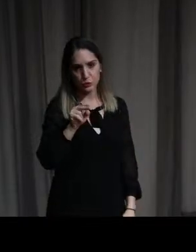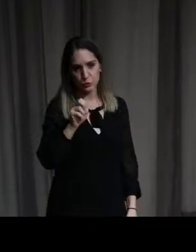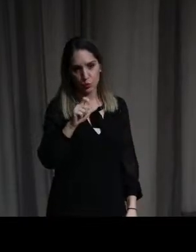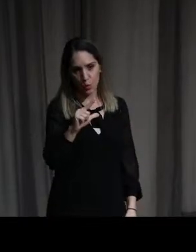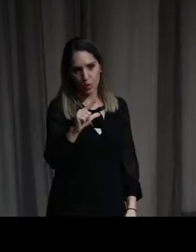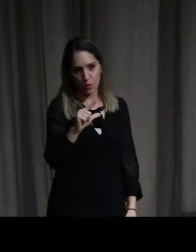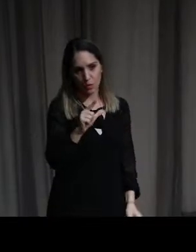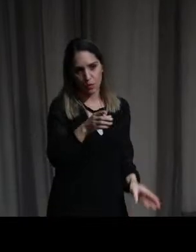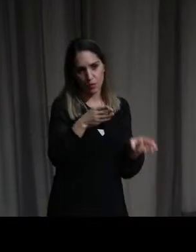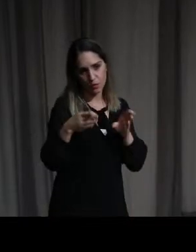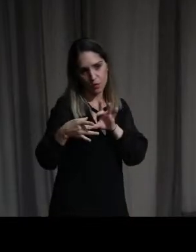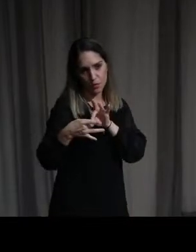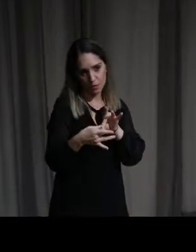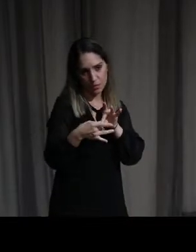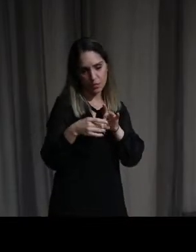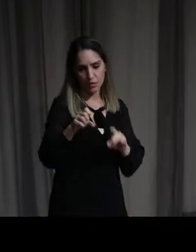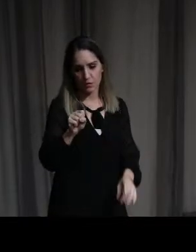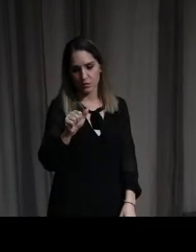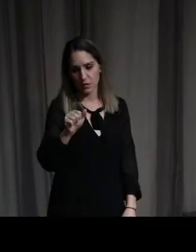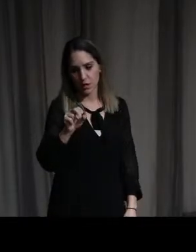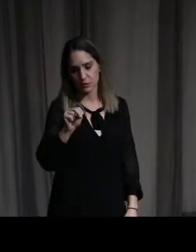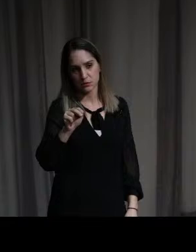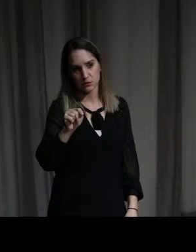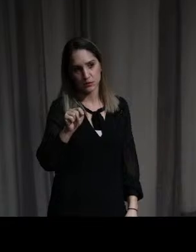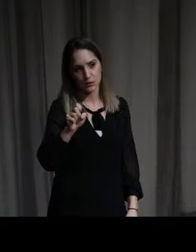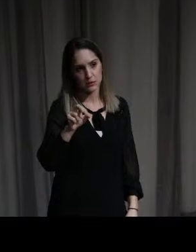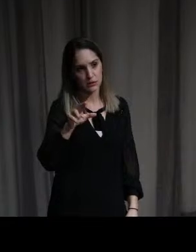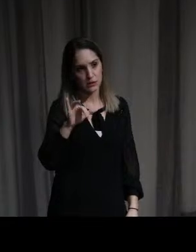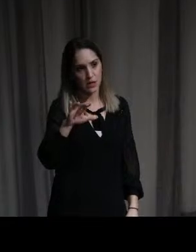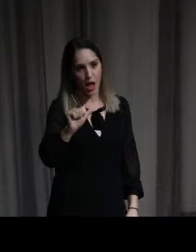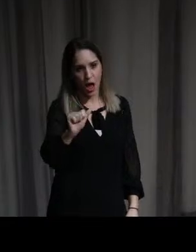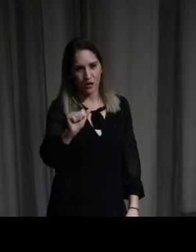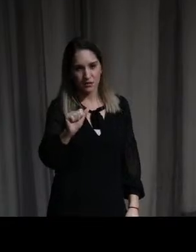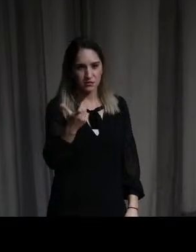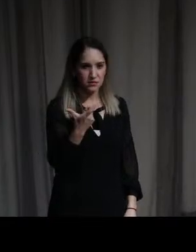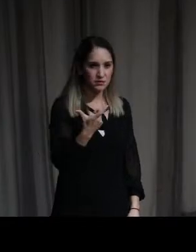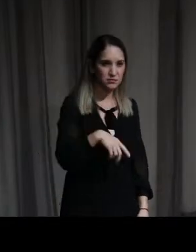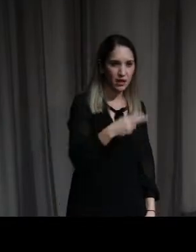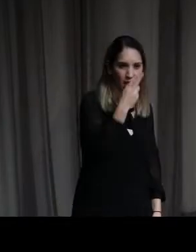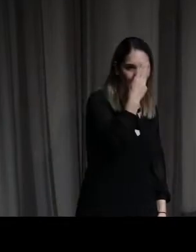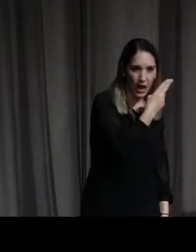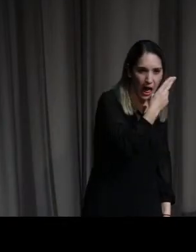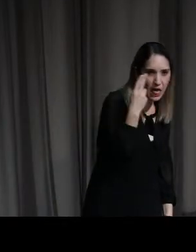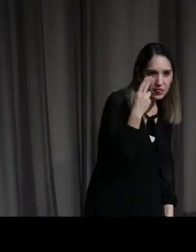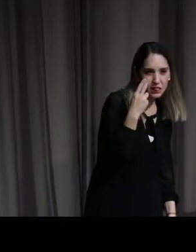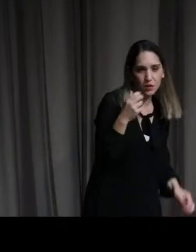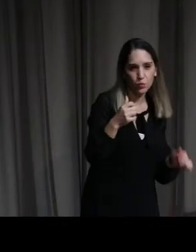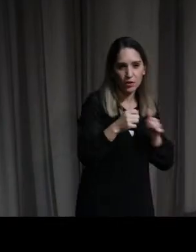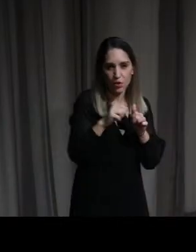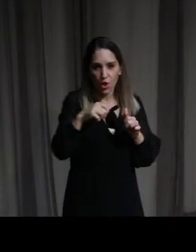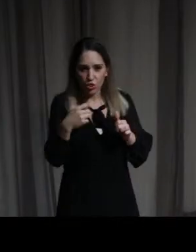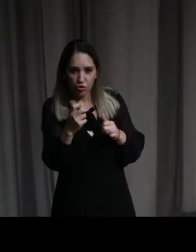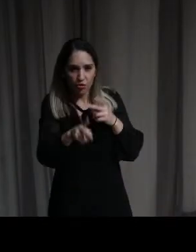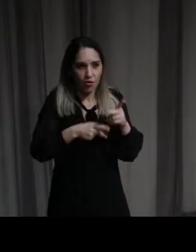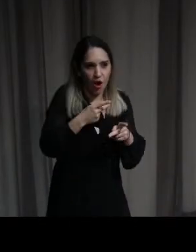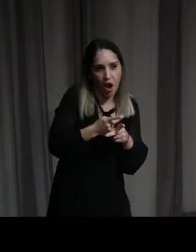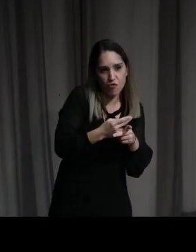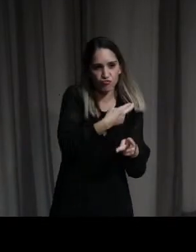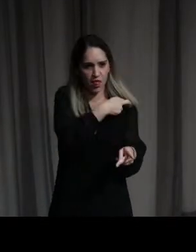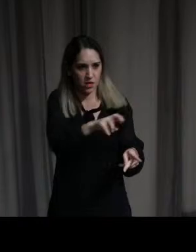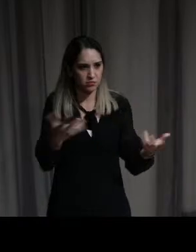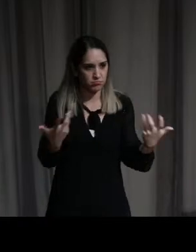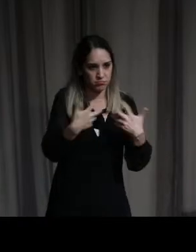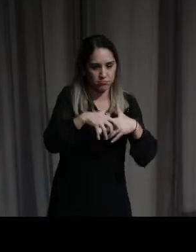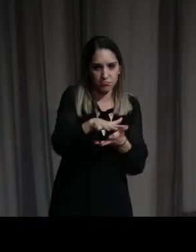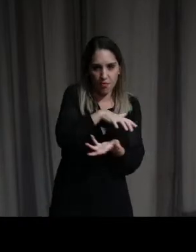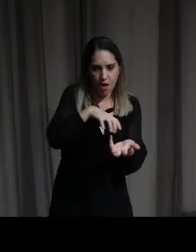the syncretic religion mixing both Roman Catholic religion with the Yoruba religion. And so how do you